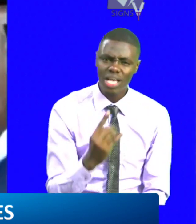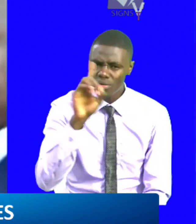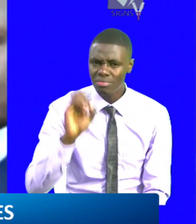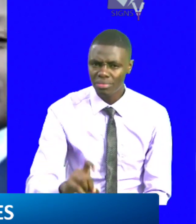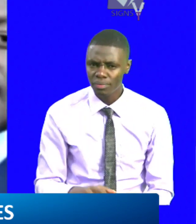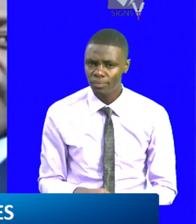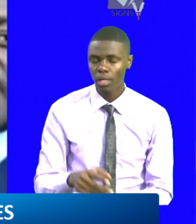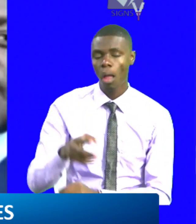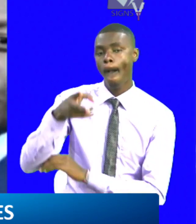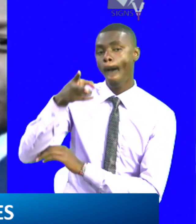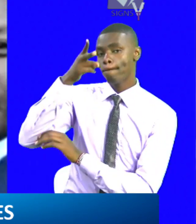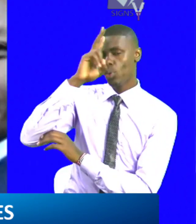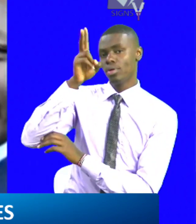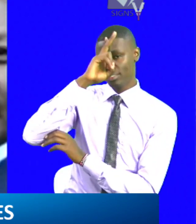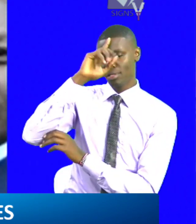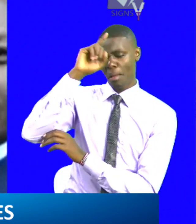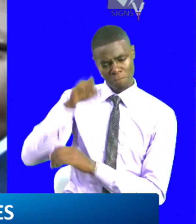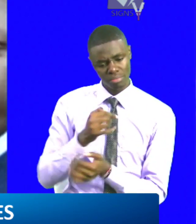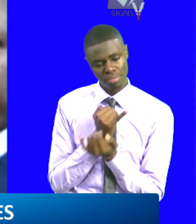Mkuje asubuhi tukutane.